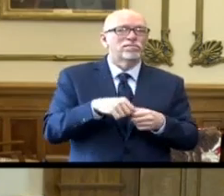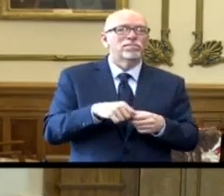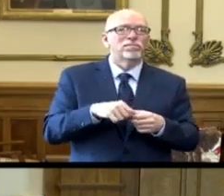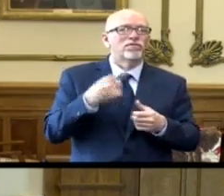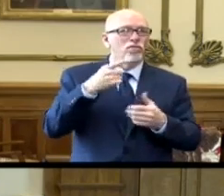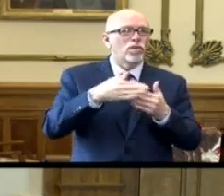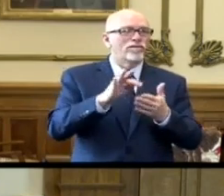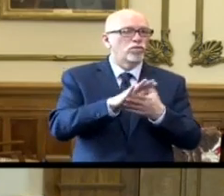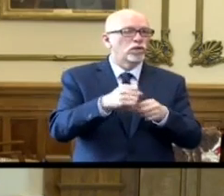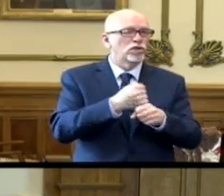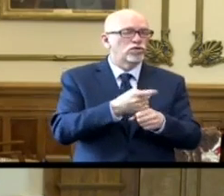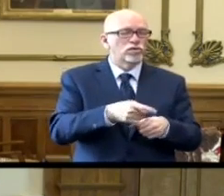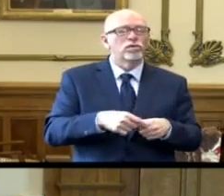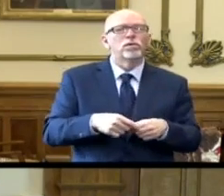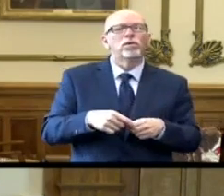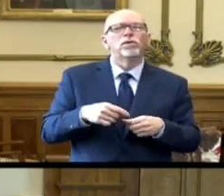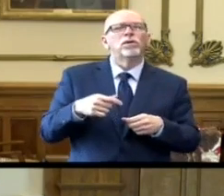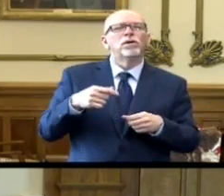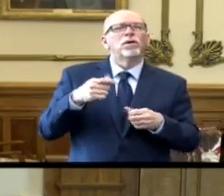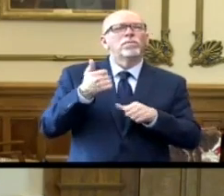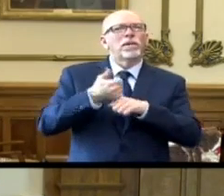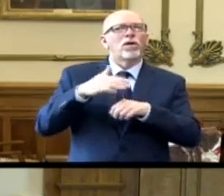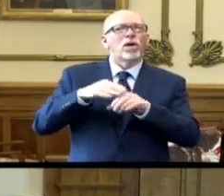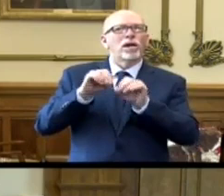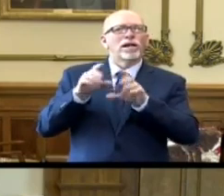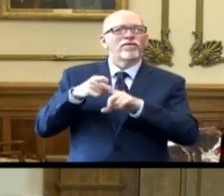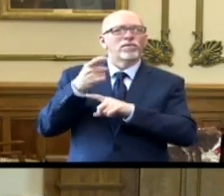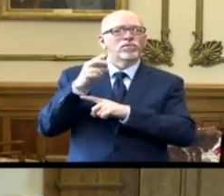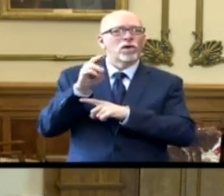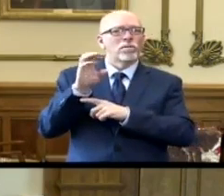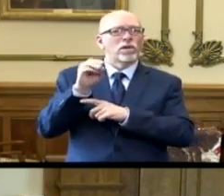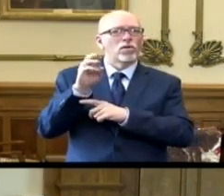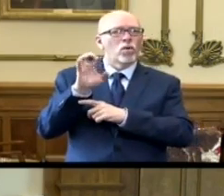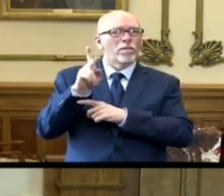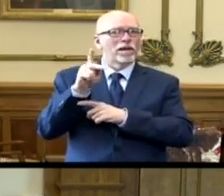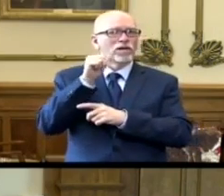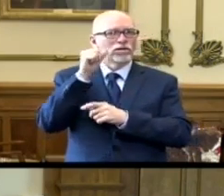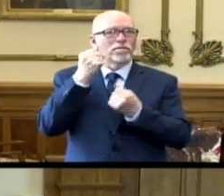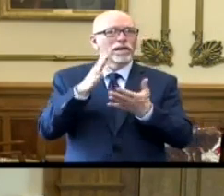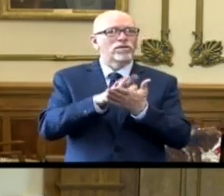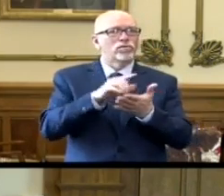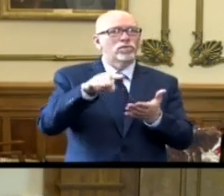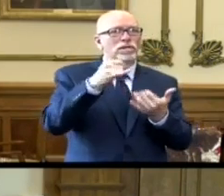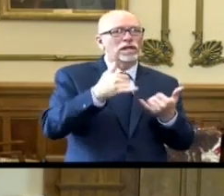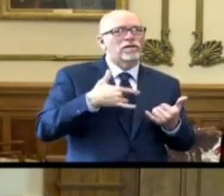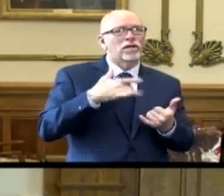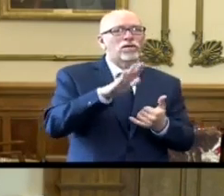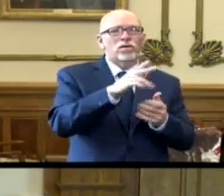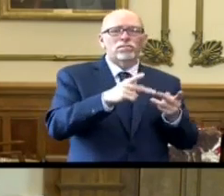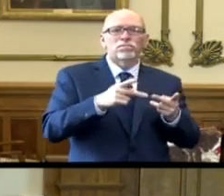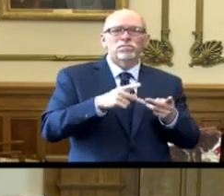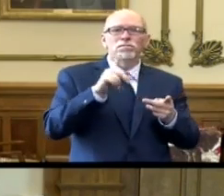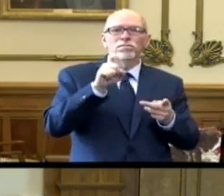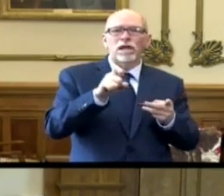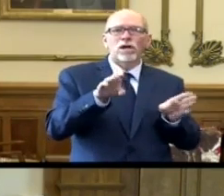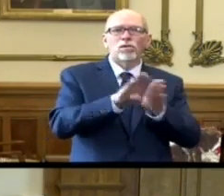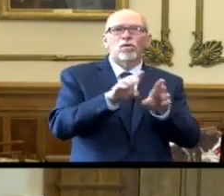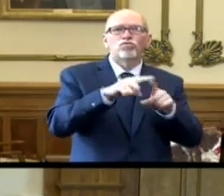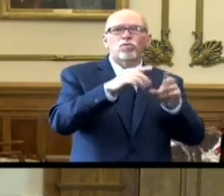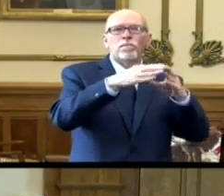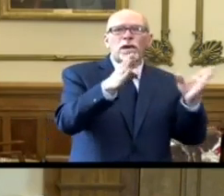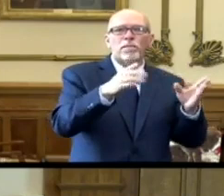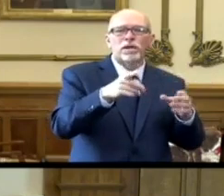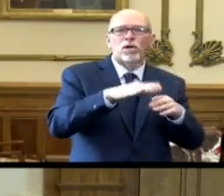year. Based on some clarification given by Dr. McCormick yesterday, many schools now believe their facilities have to be closed to the public through